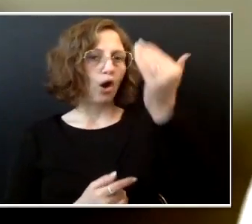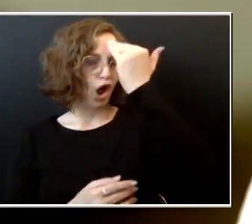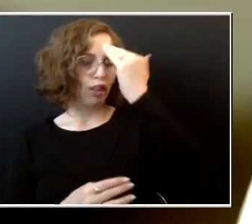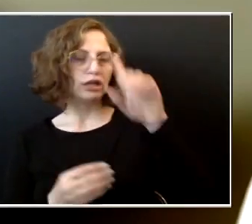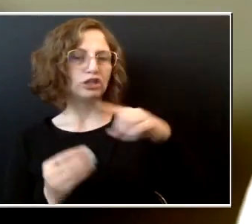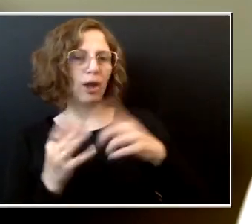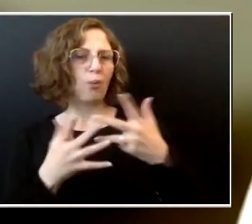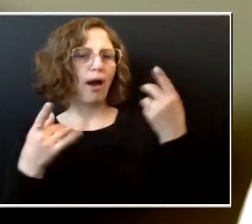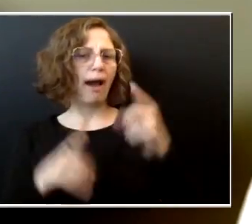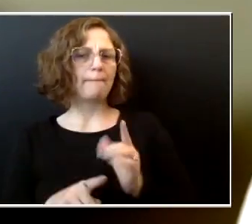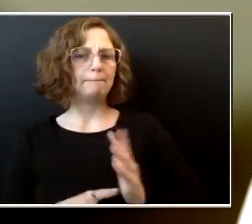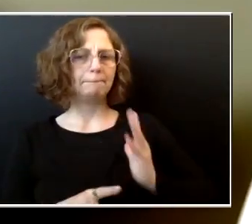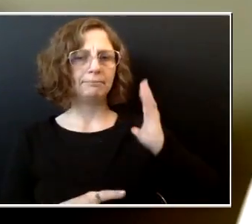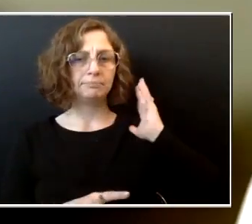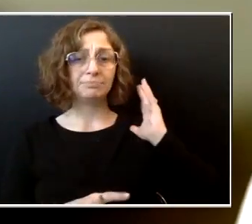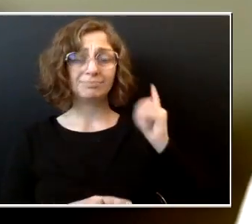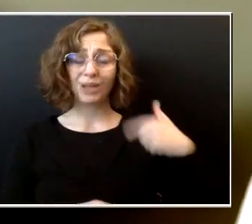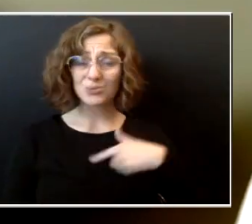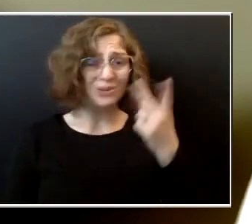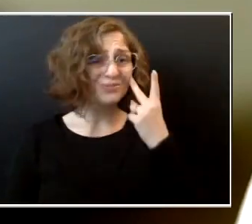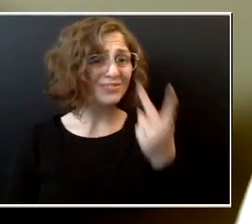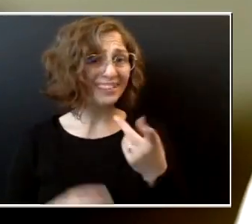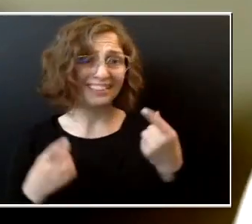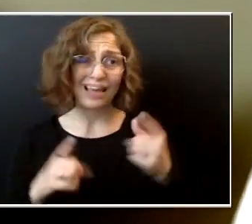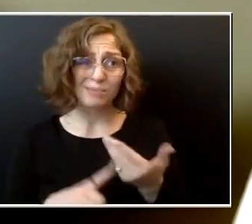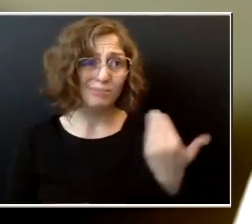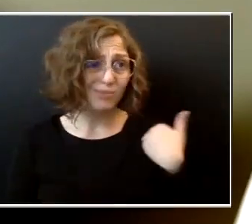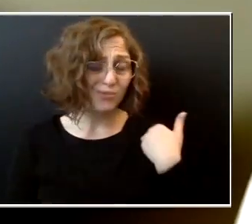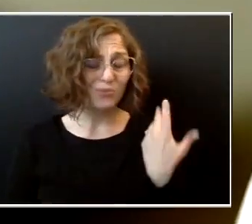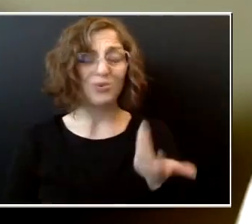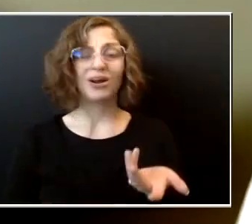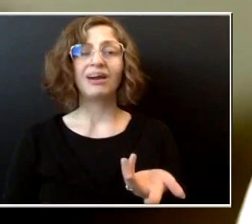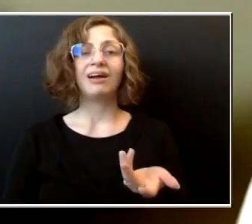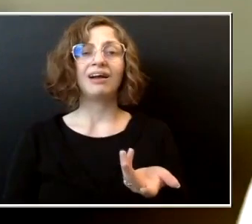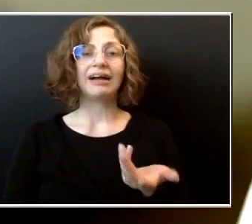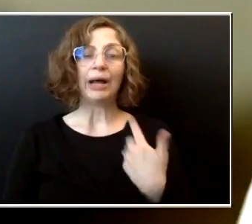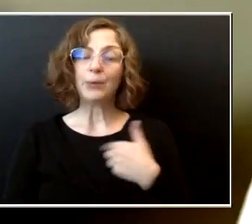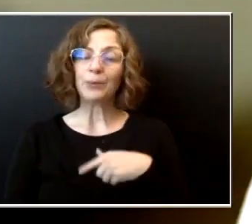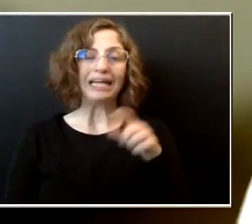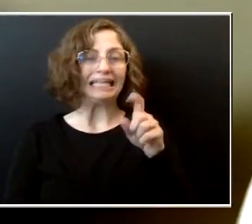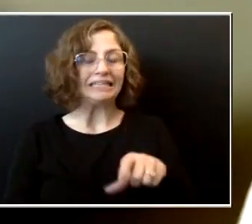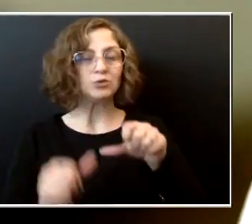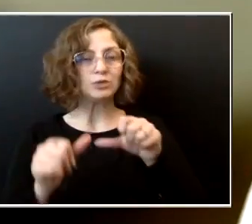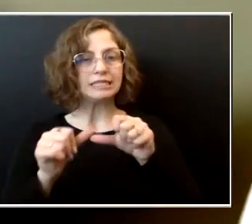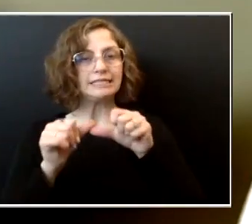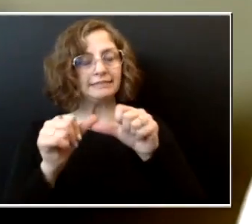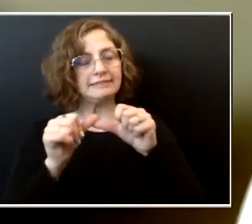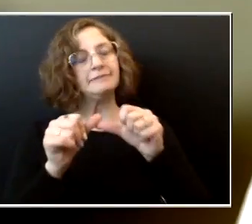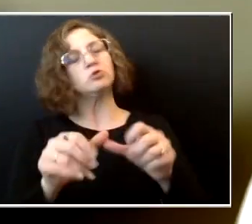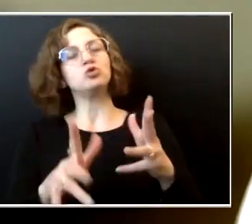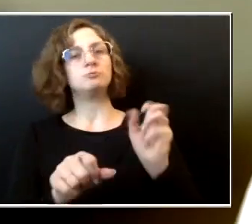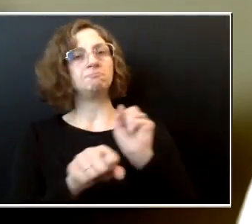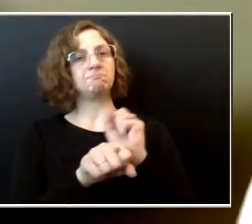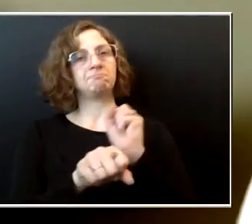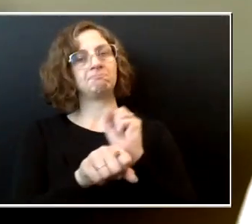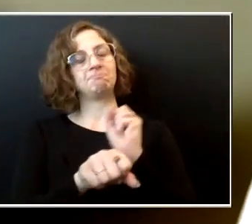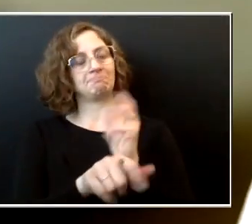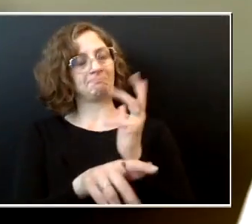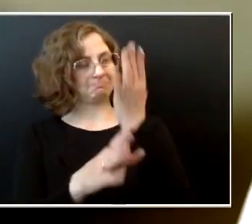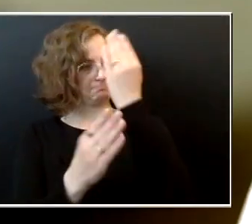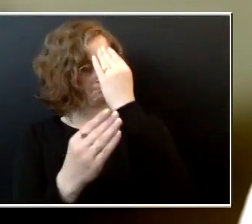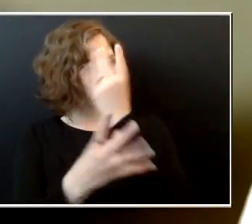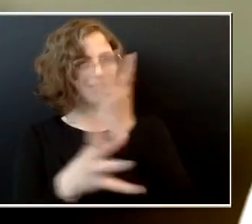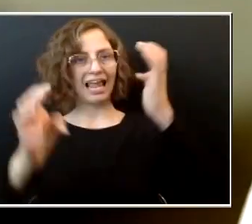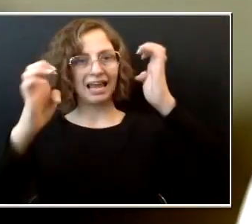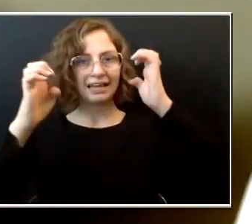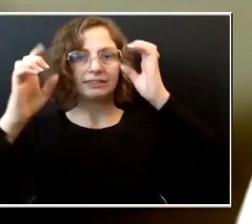forms. They're the exact same things that seem to be happening now, and we just need to continue to work towards getting people